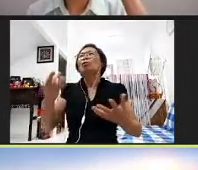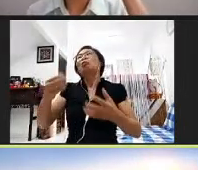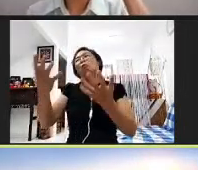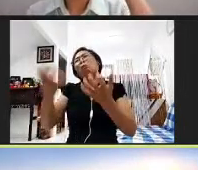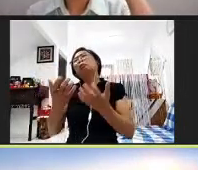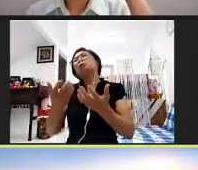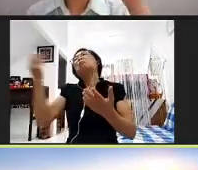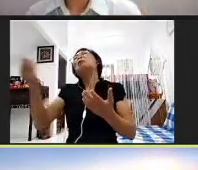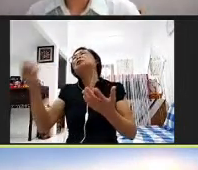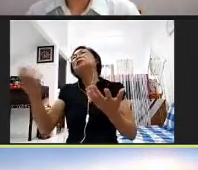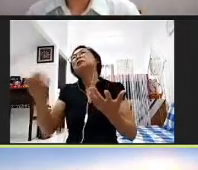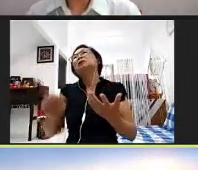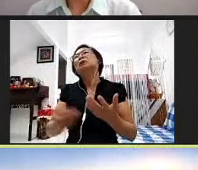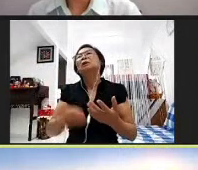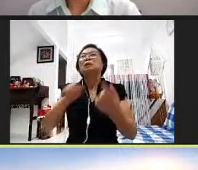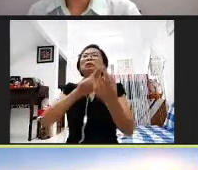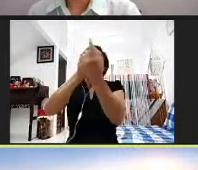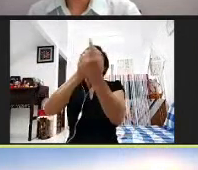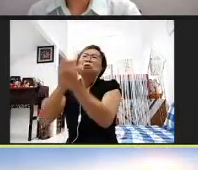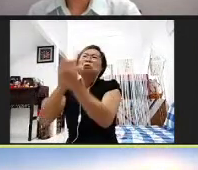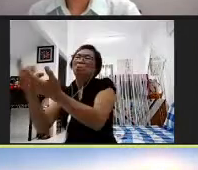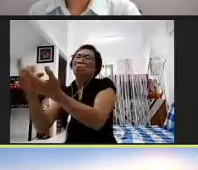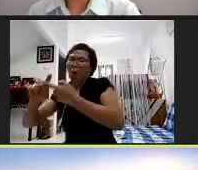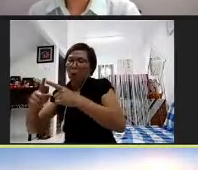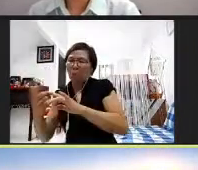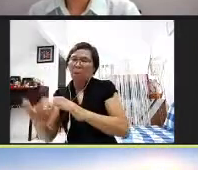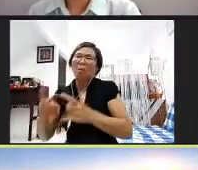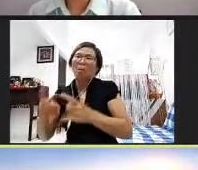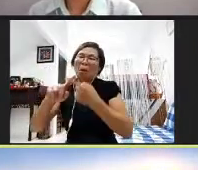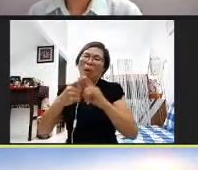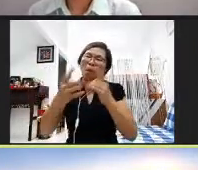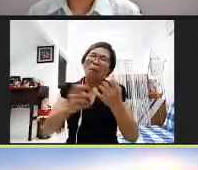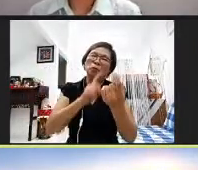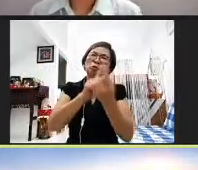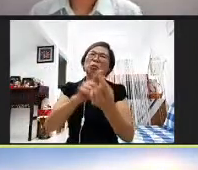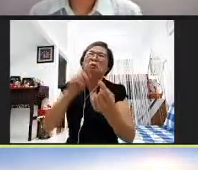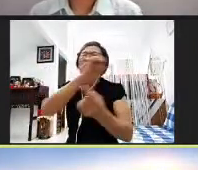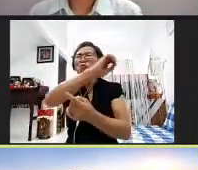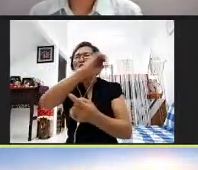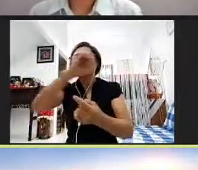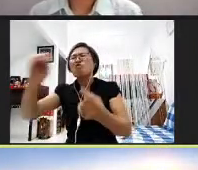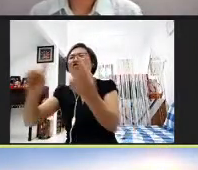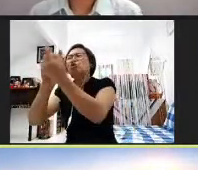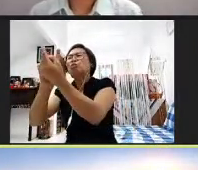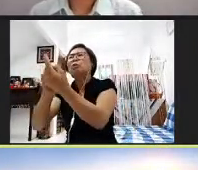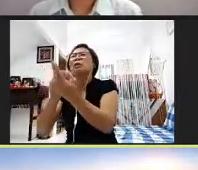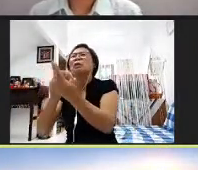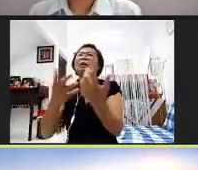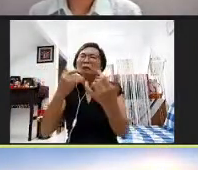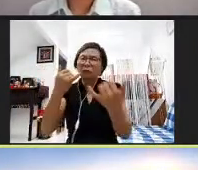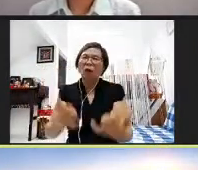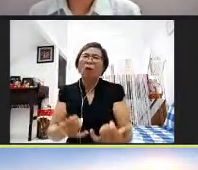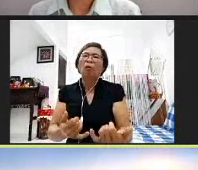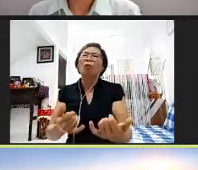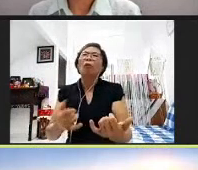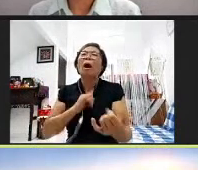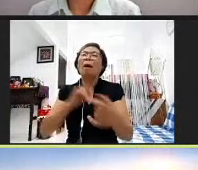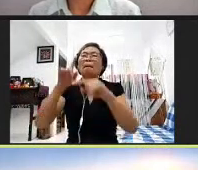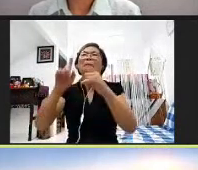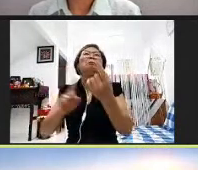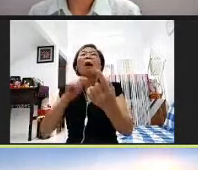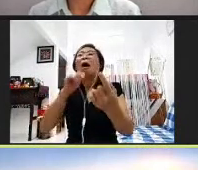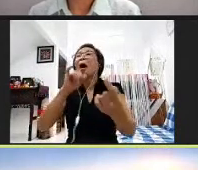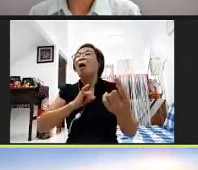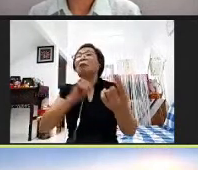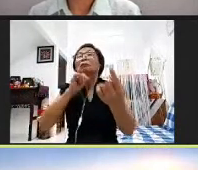to see Mien in person, you know, have not met her. You know, now we're only able to meet that way. I have not met my sister and